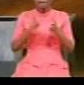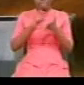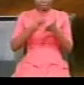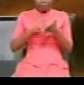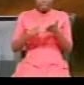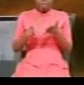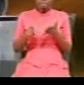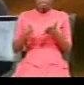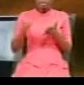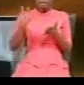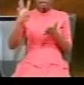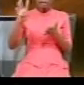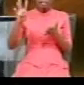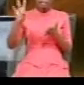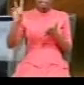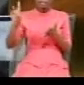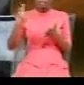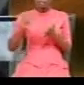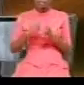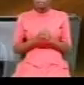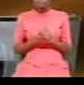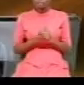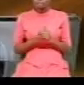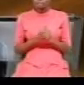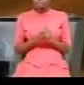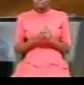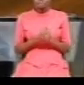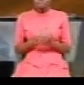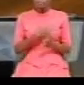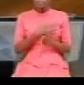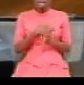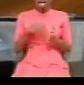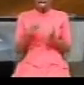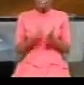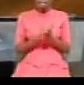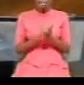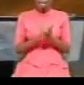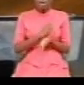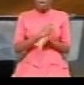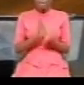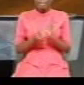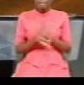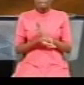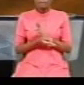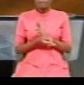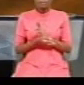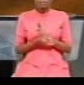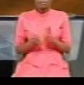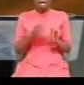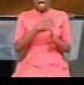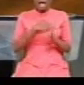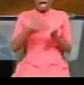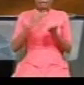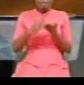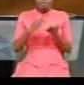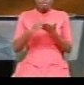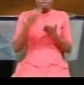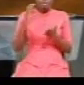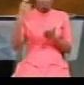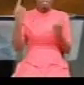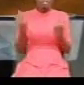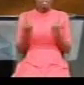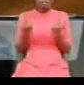reading verse 47, and that repentance and remission of